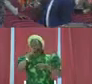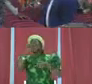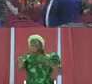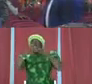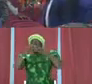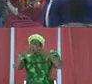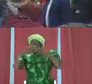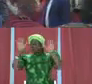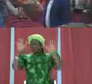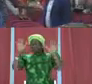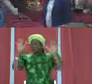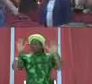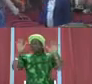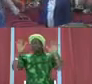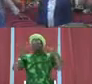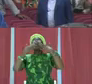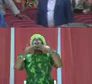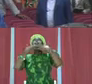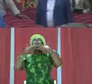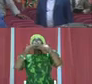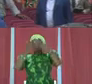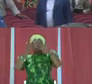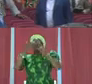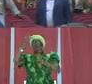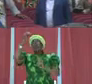Thank you, it is time for fresh air.